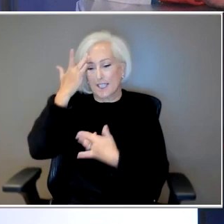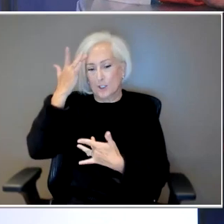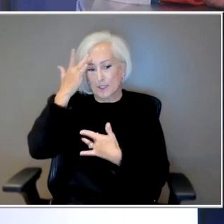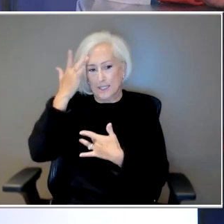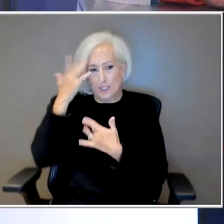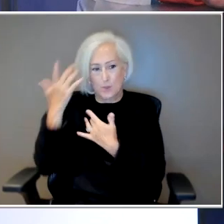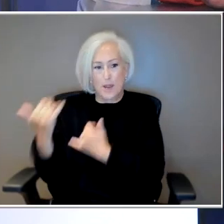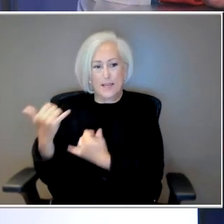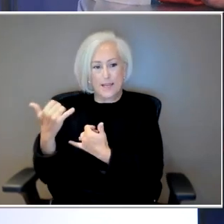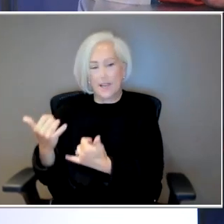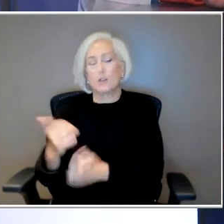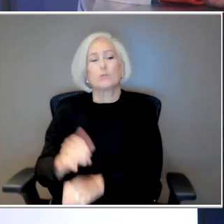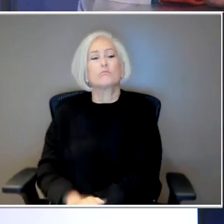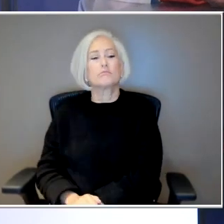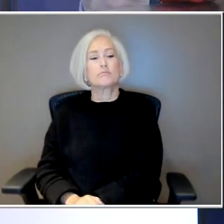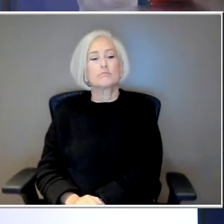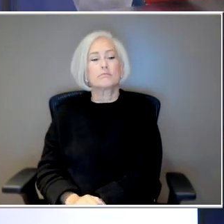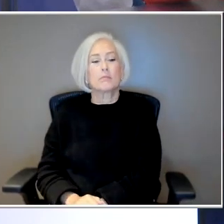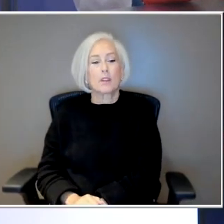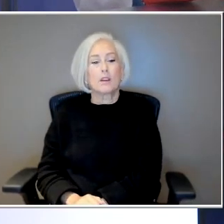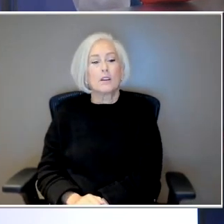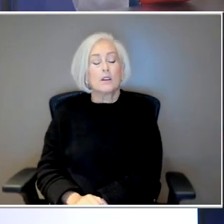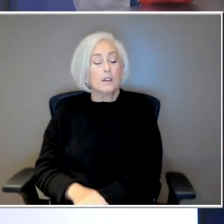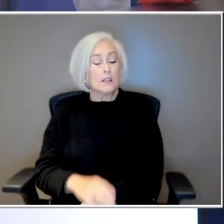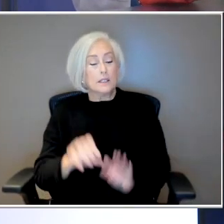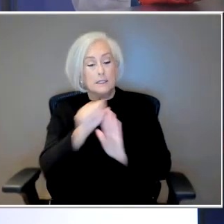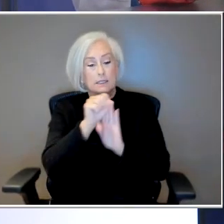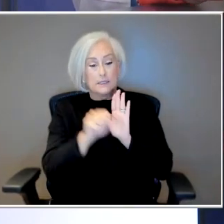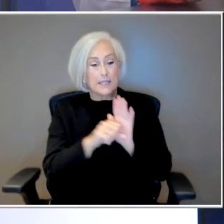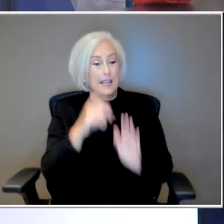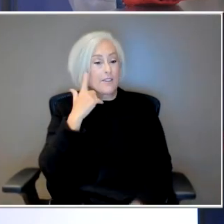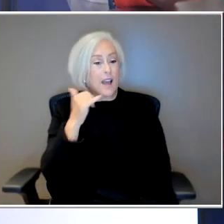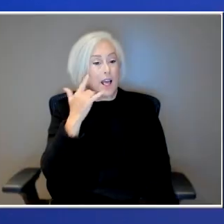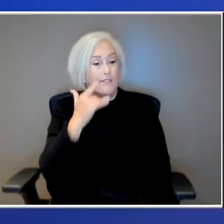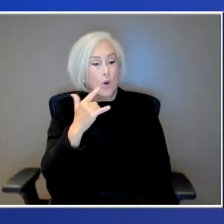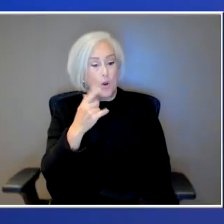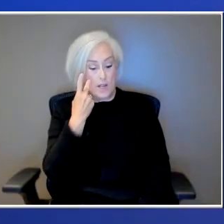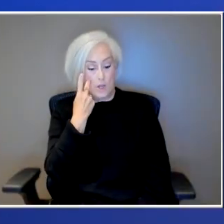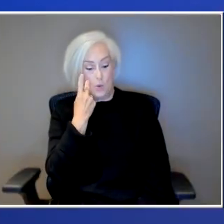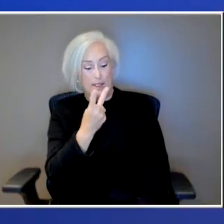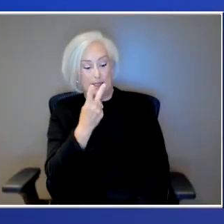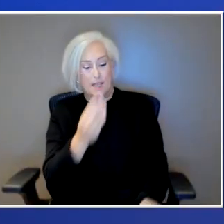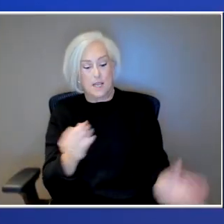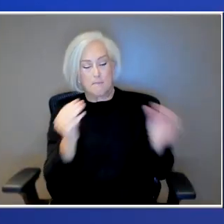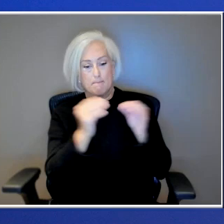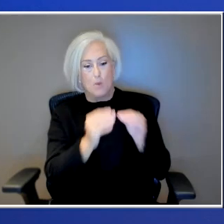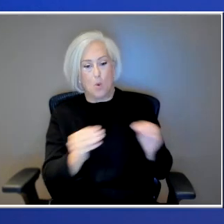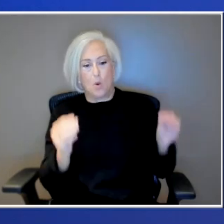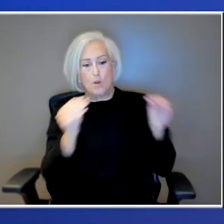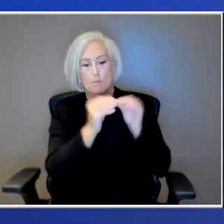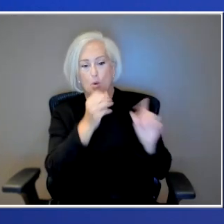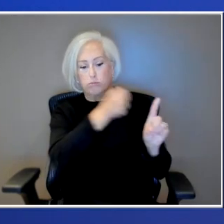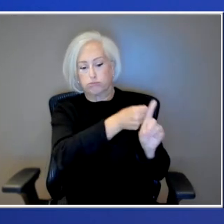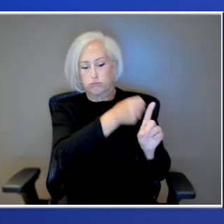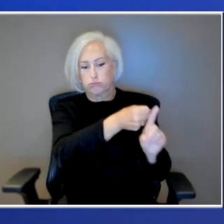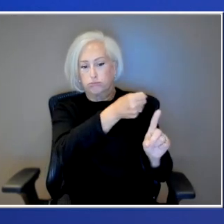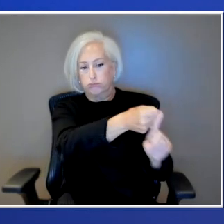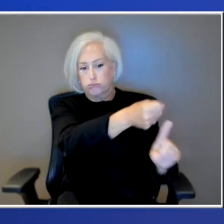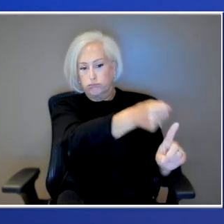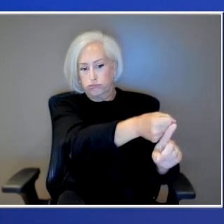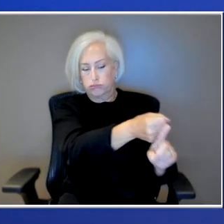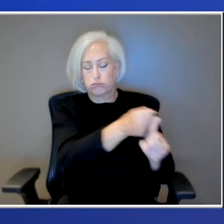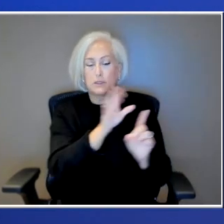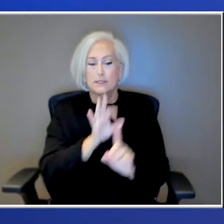So, and as far as California, we are just continuing to see more and more cases. Specifically, they are